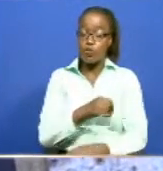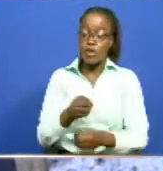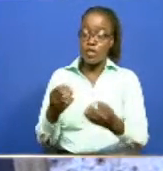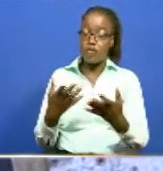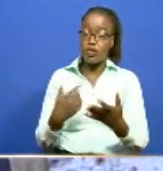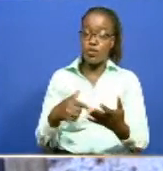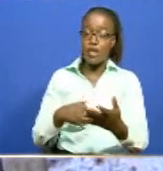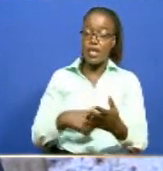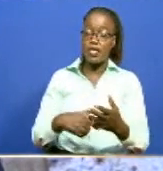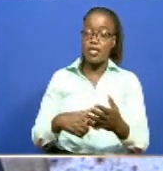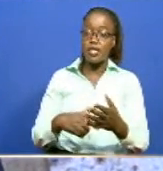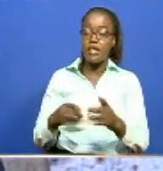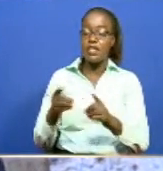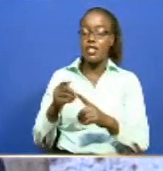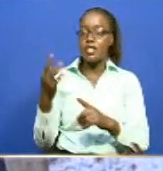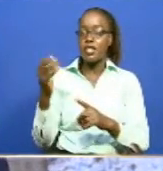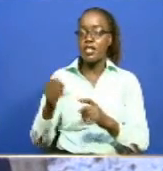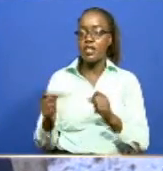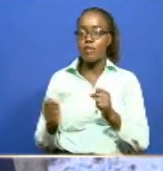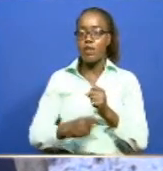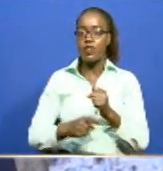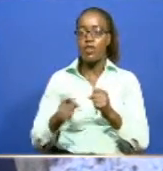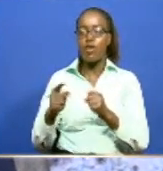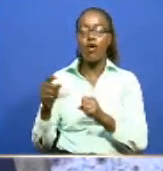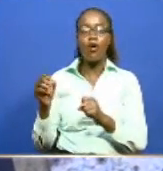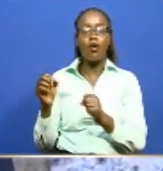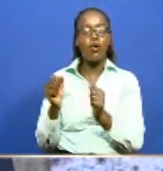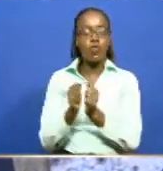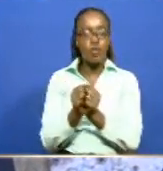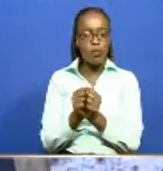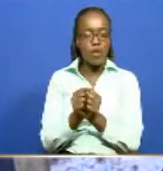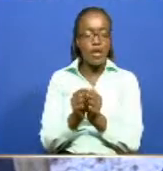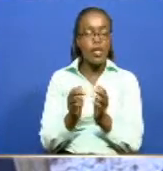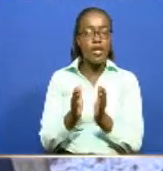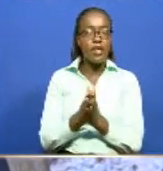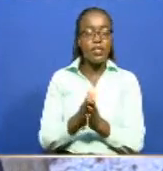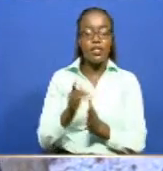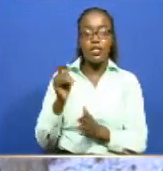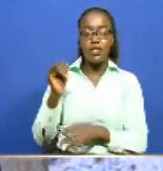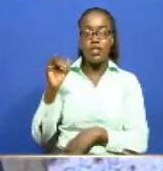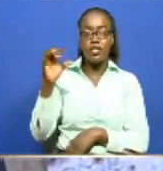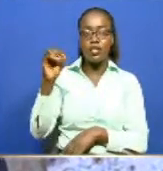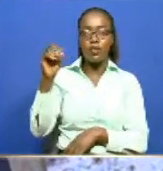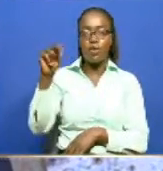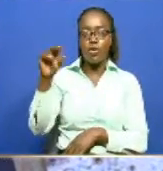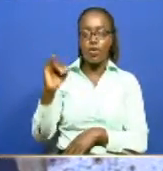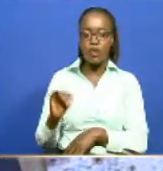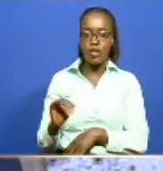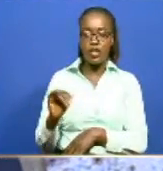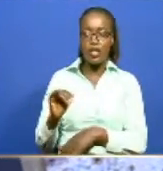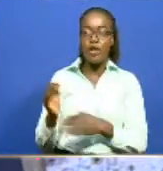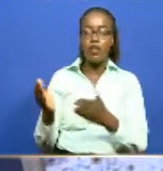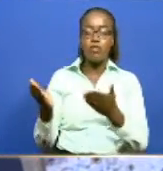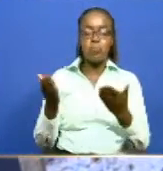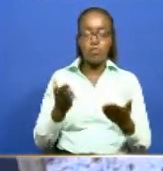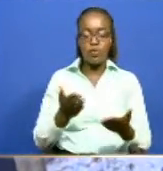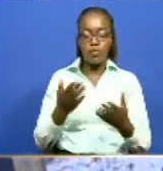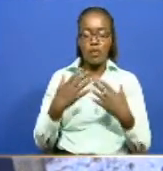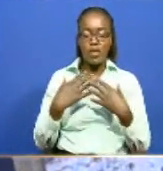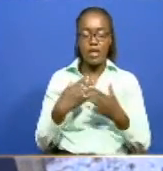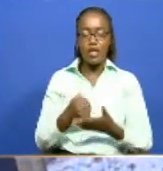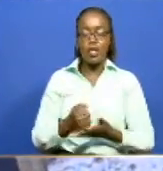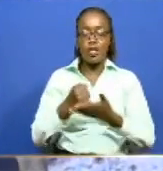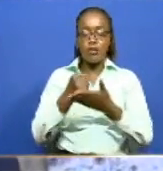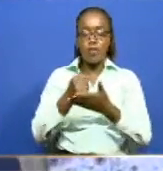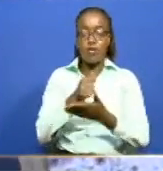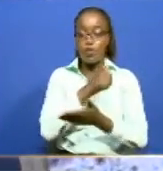October, and the facility in Tigoni of 100 beds, which has been put with the help of the private sector